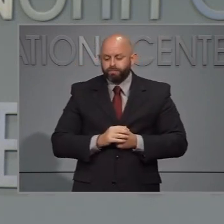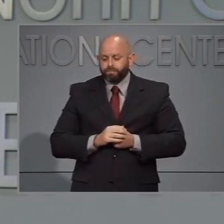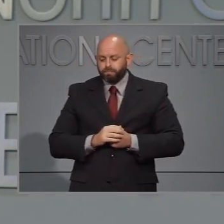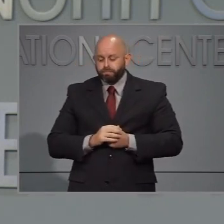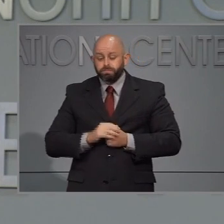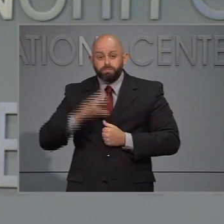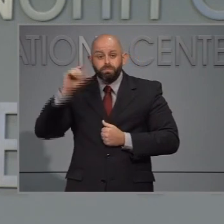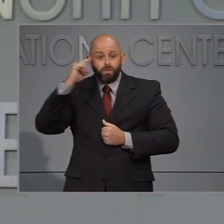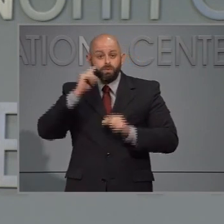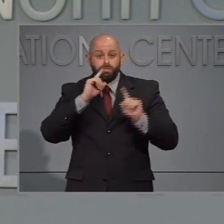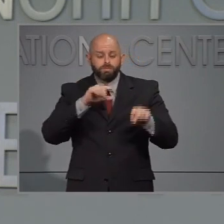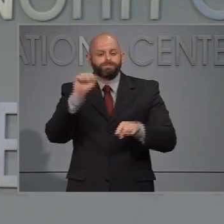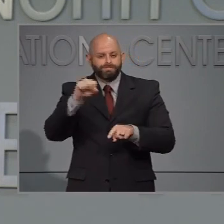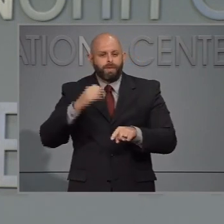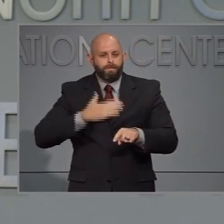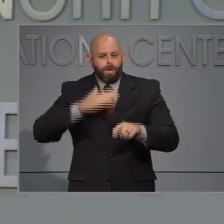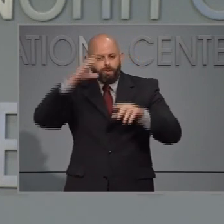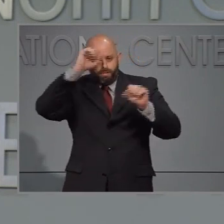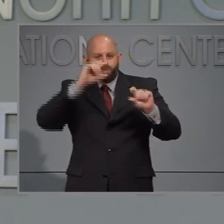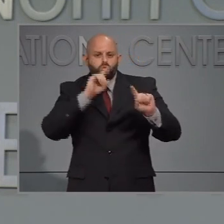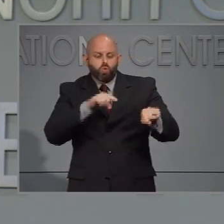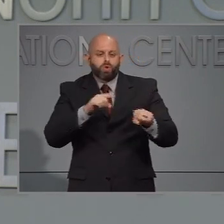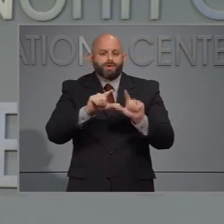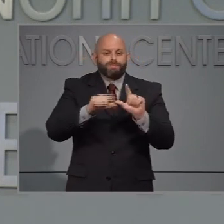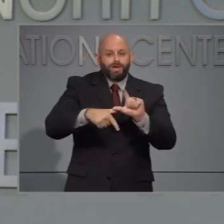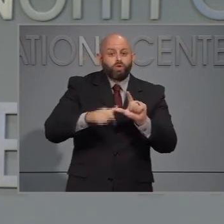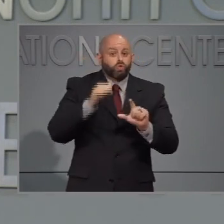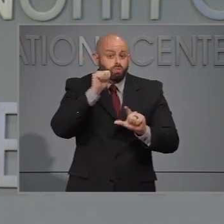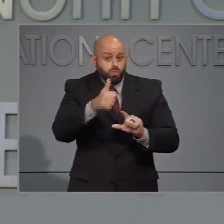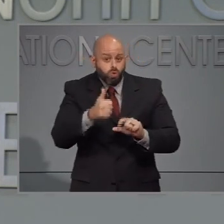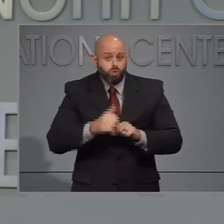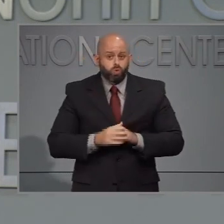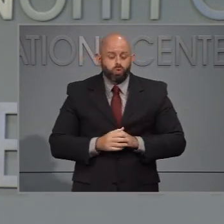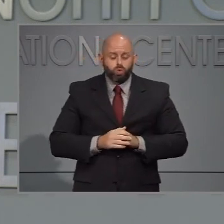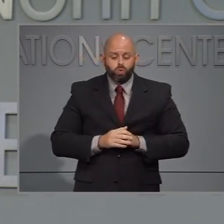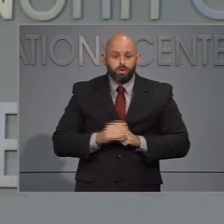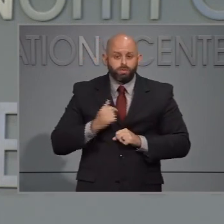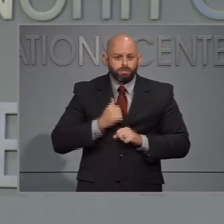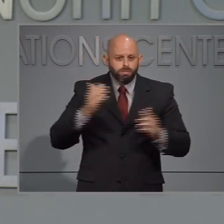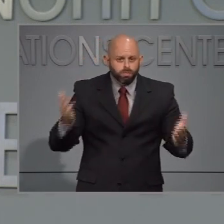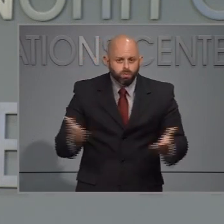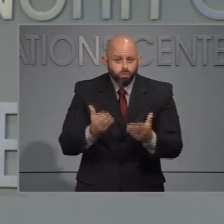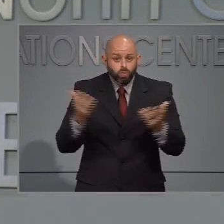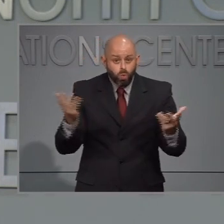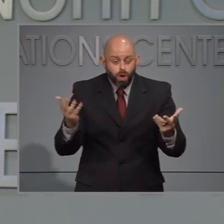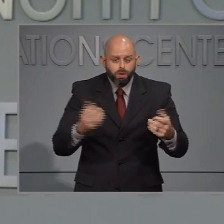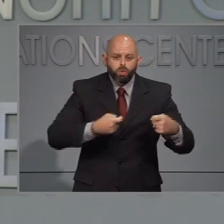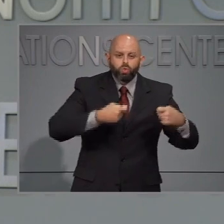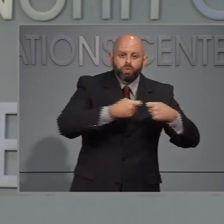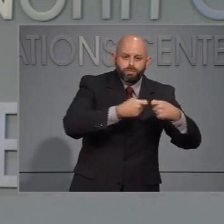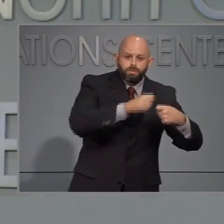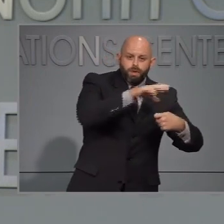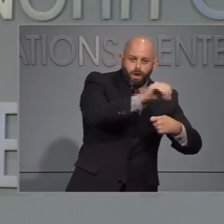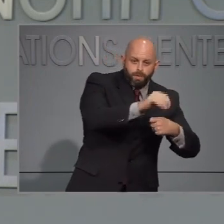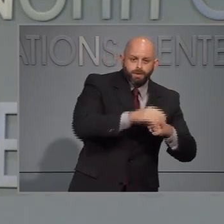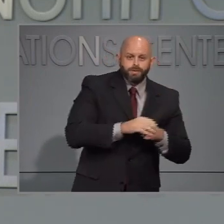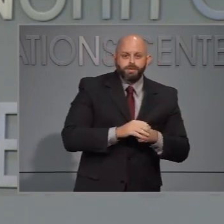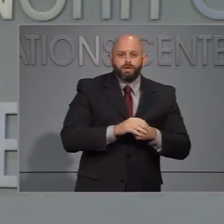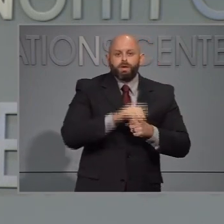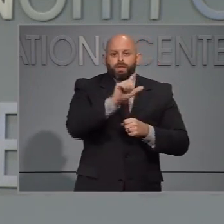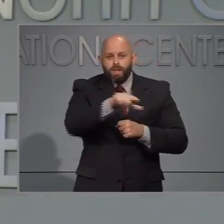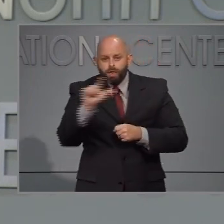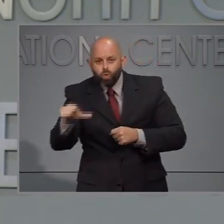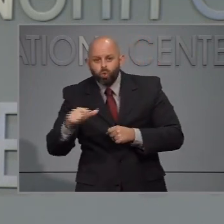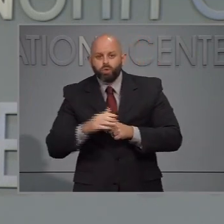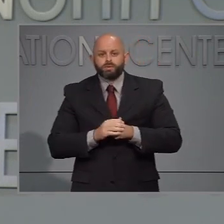have been encouraging customers and utilities as well as landlords and renters to try